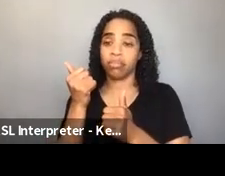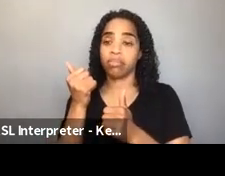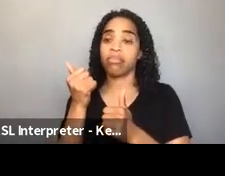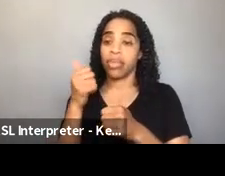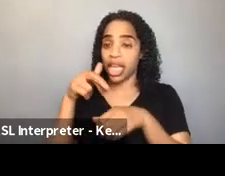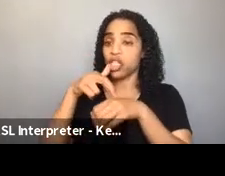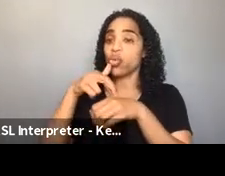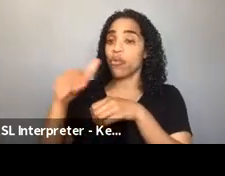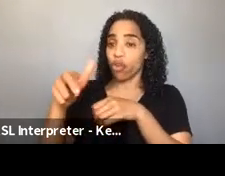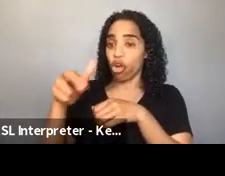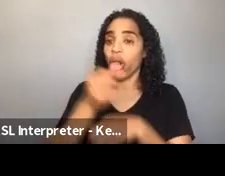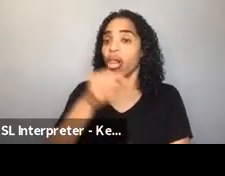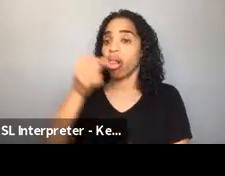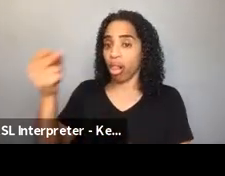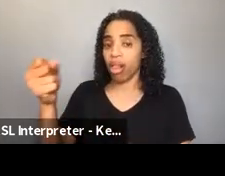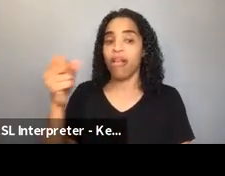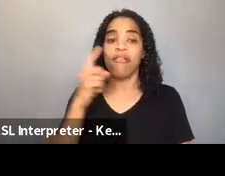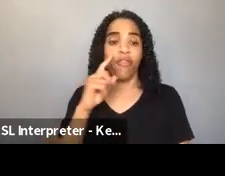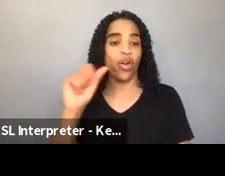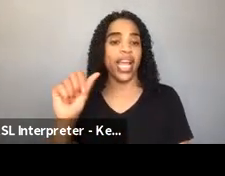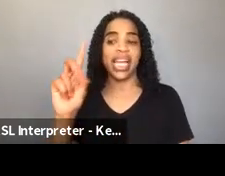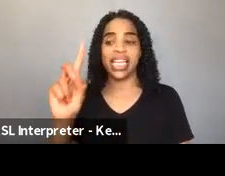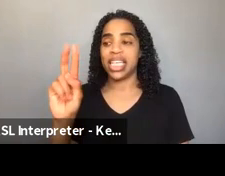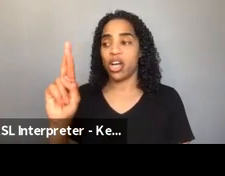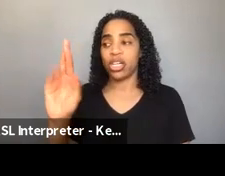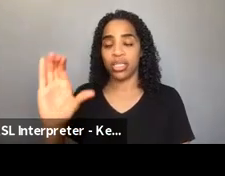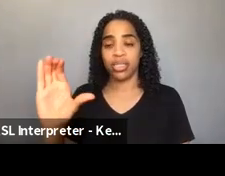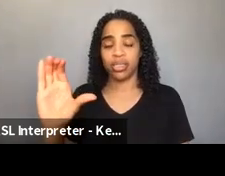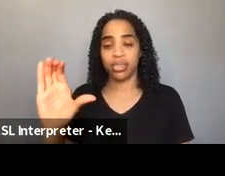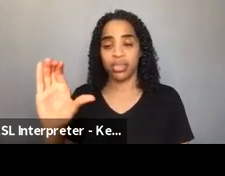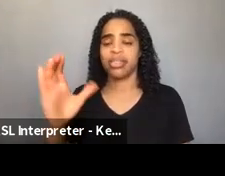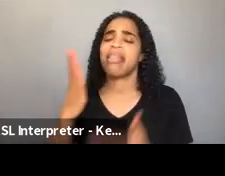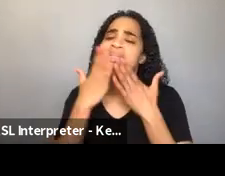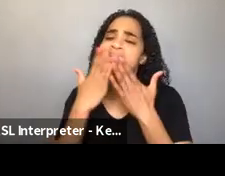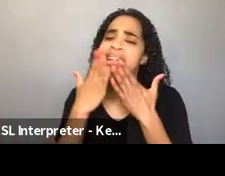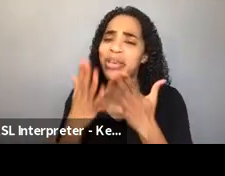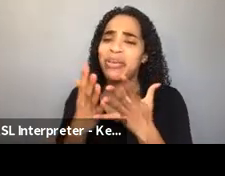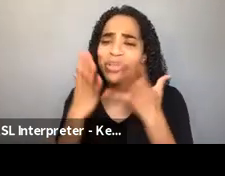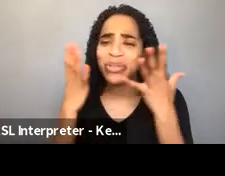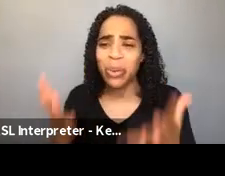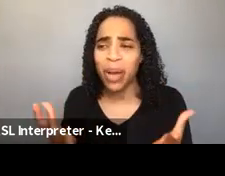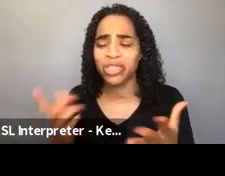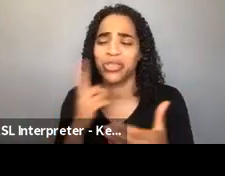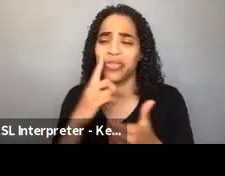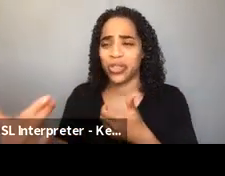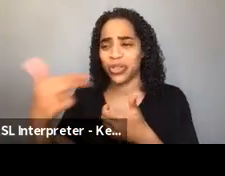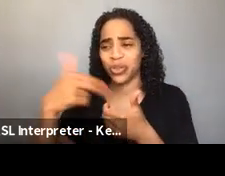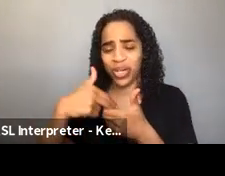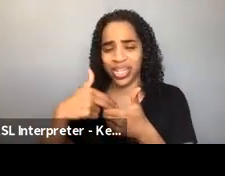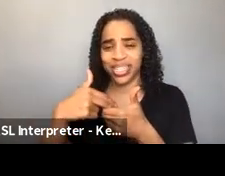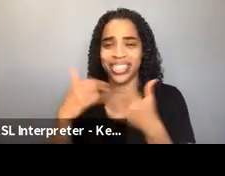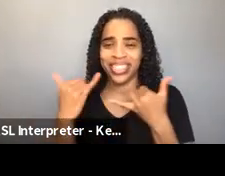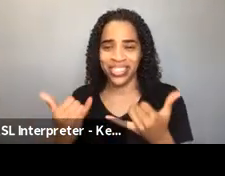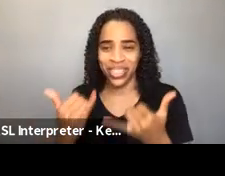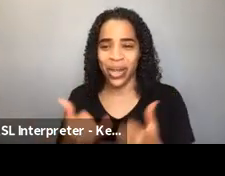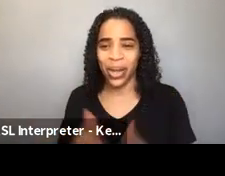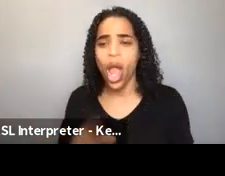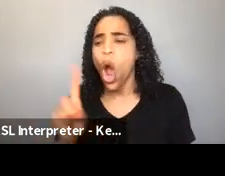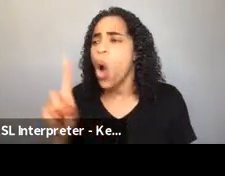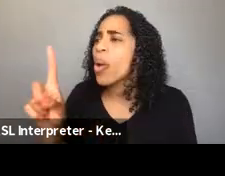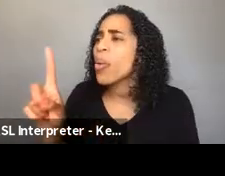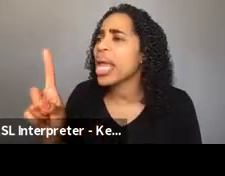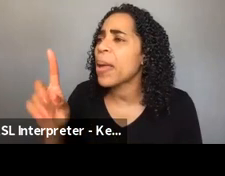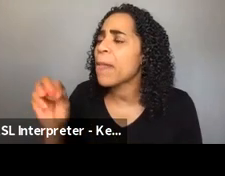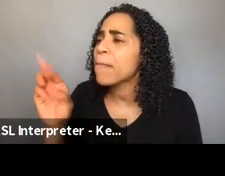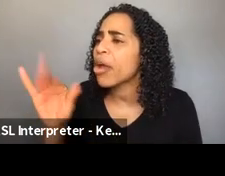referral placement for an ADRC. Thank you very much for all your participation. Hey, And Mary,